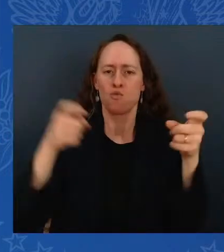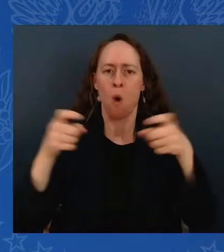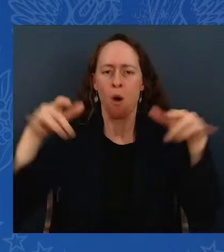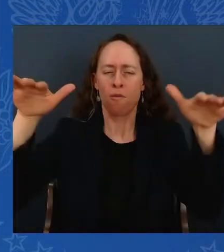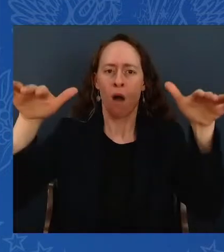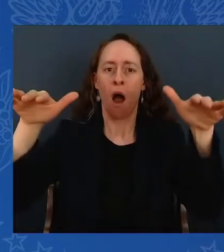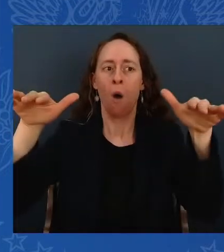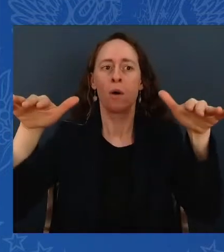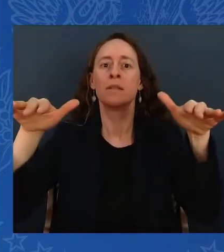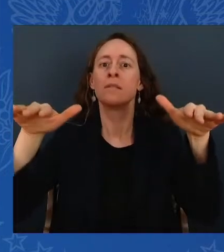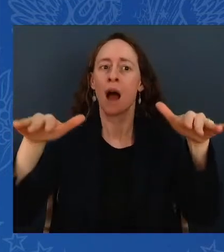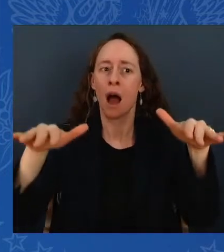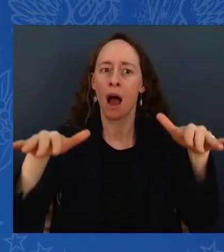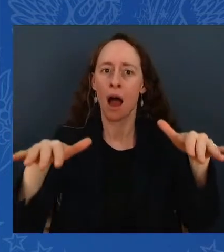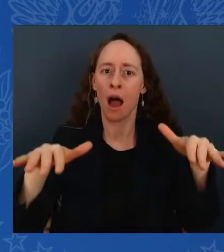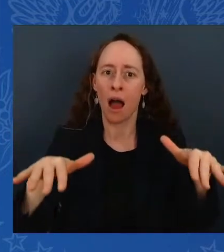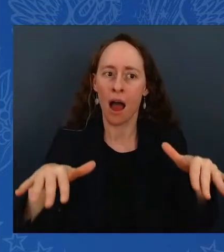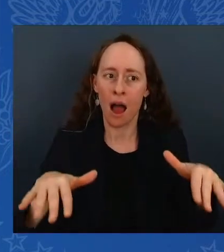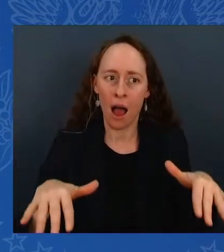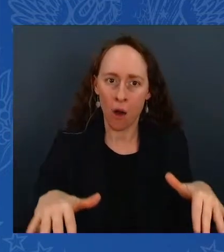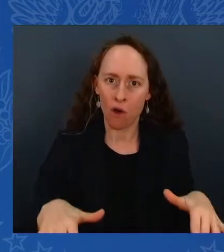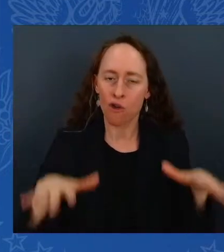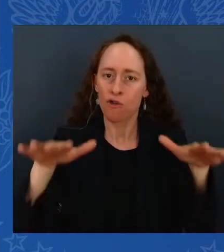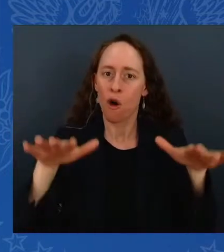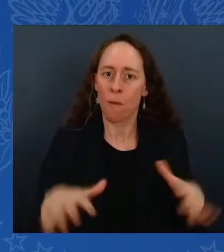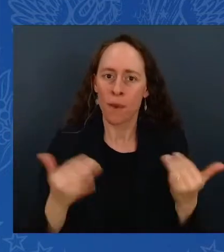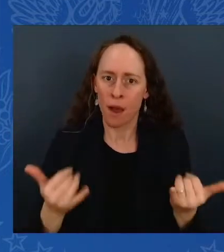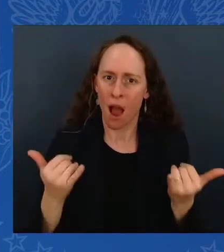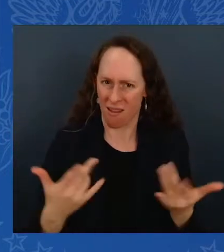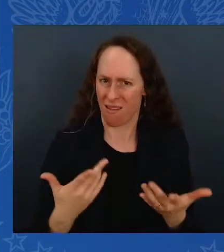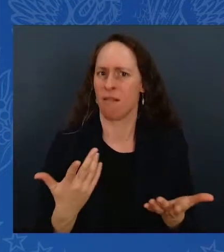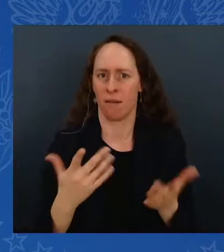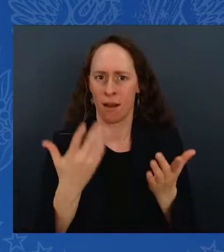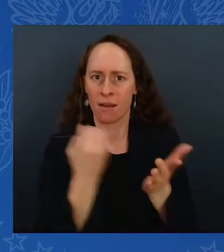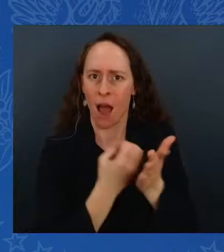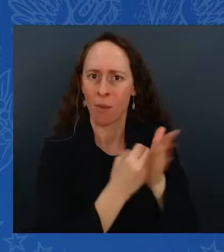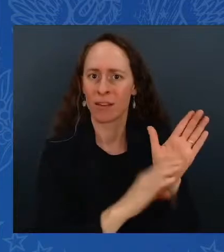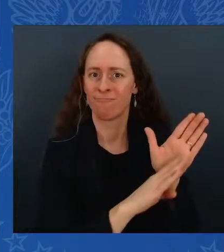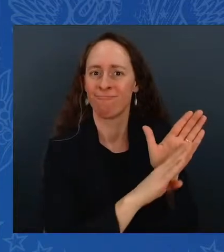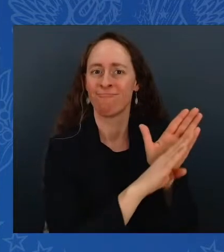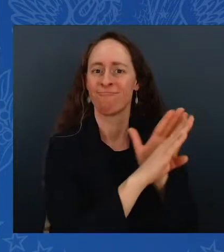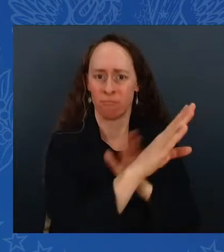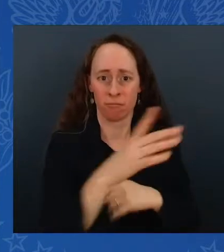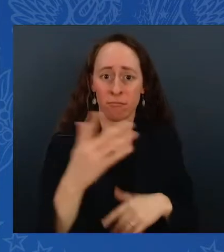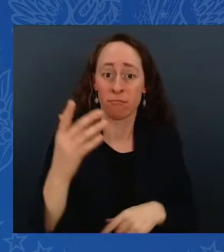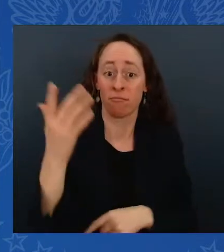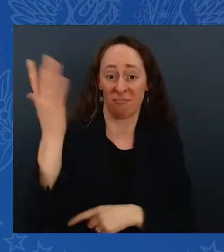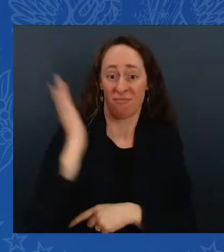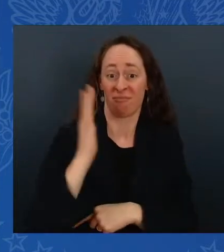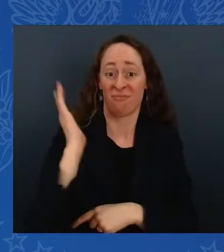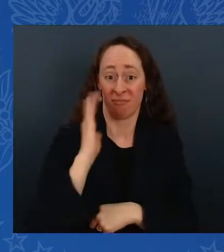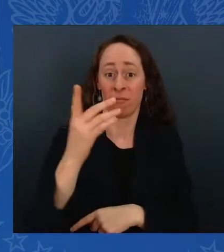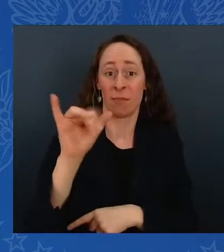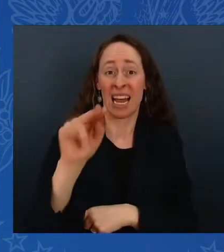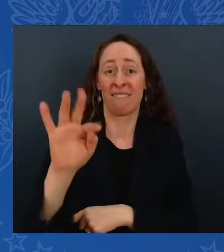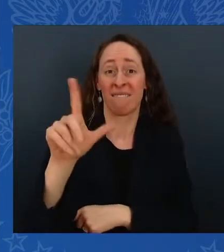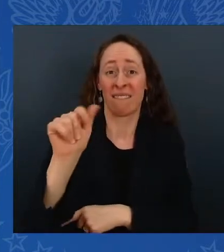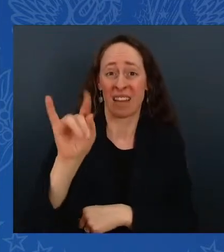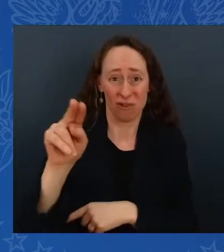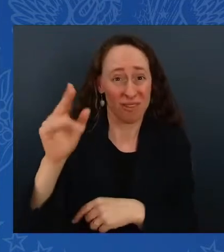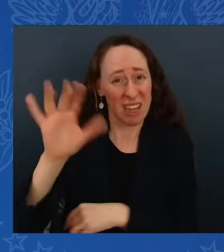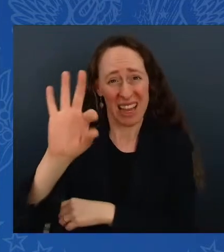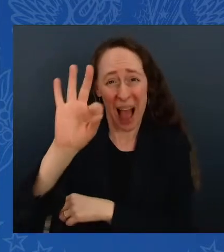its peak, as you all know, inflation was 9.1% in the United States. Today, it is much closer to